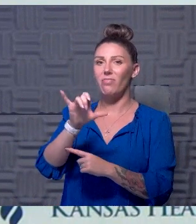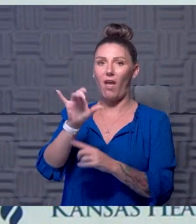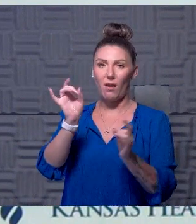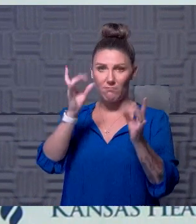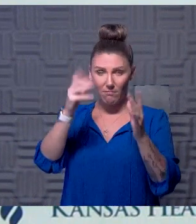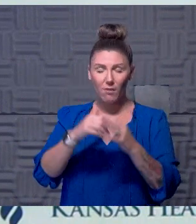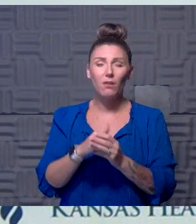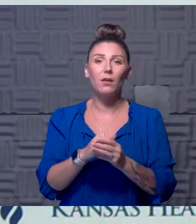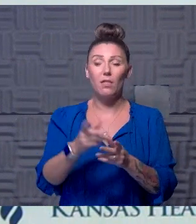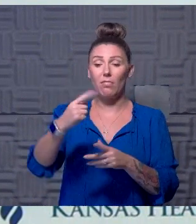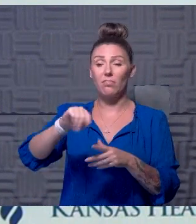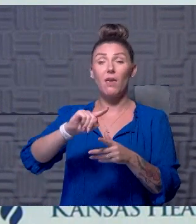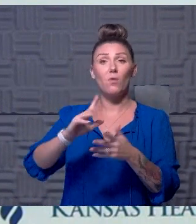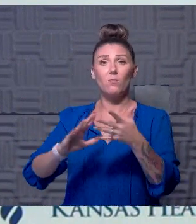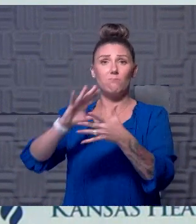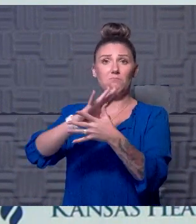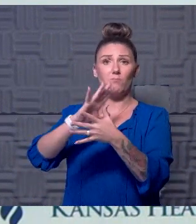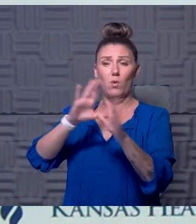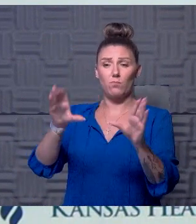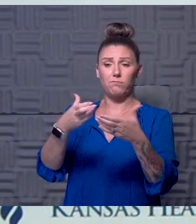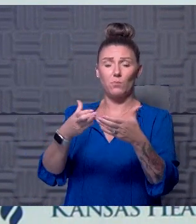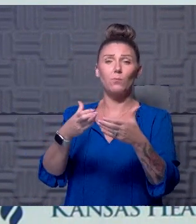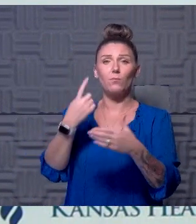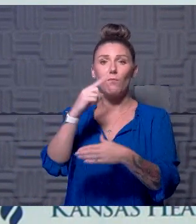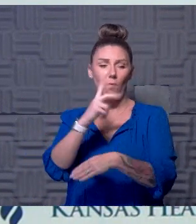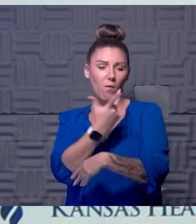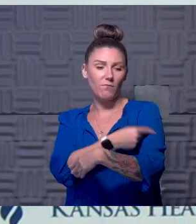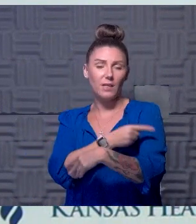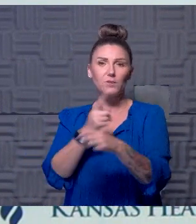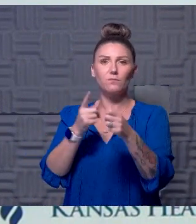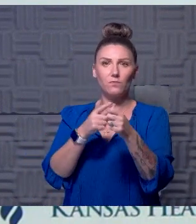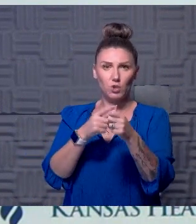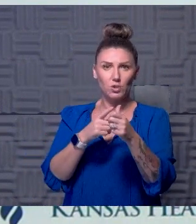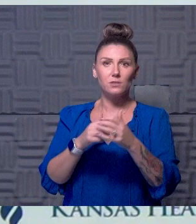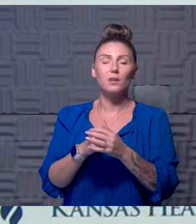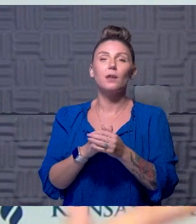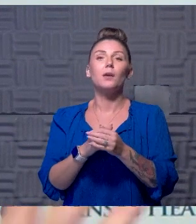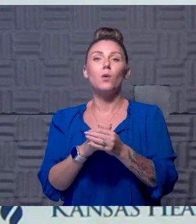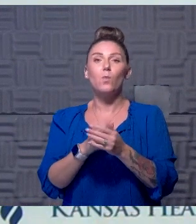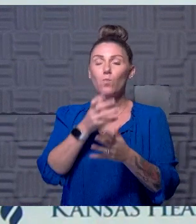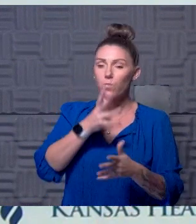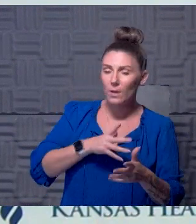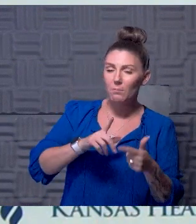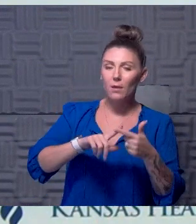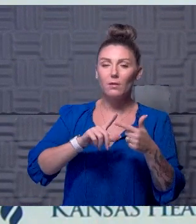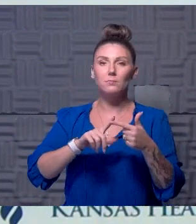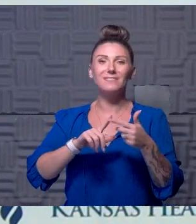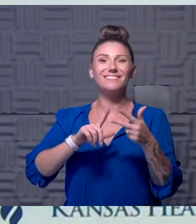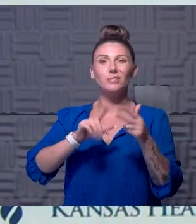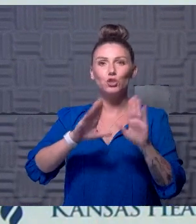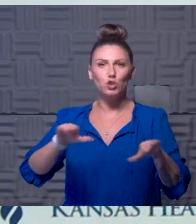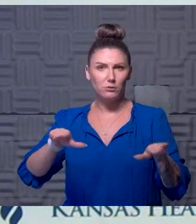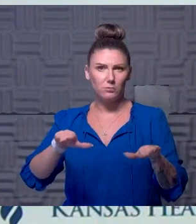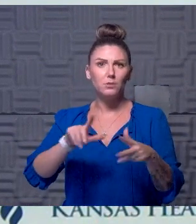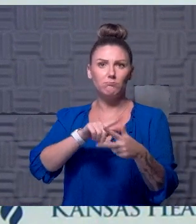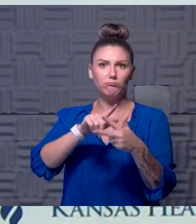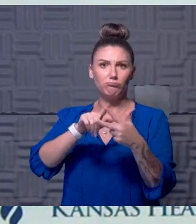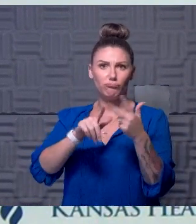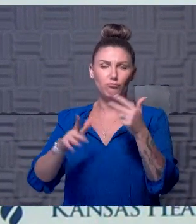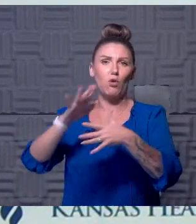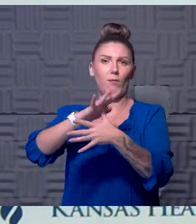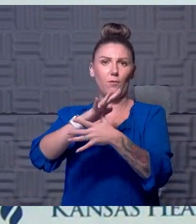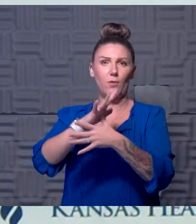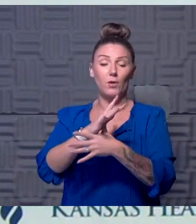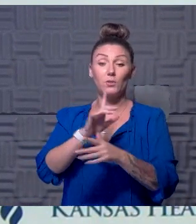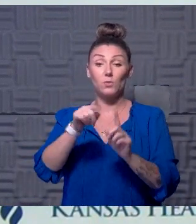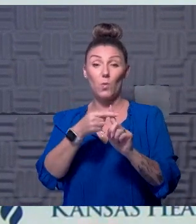priority groups to get the vaccine first. So we're pregnant women, so we're children. So every time we have a pandemic, we pay close attention